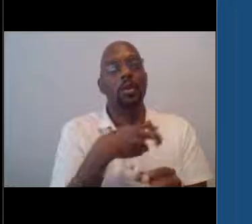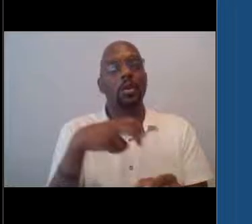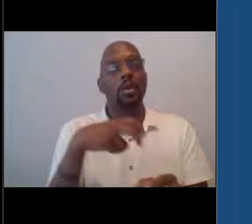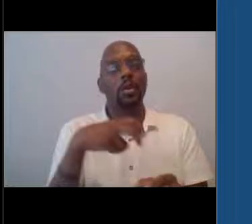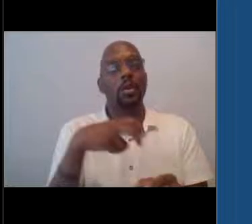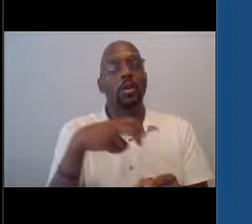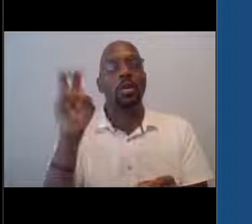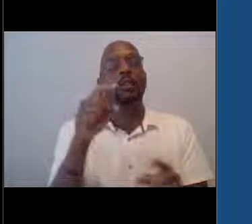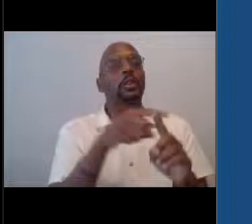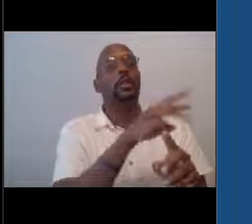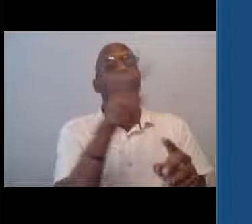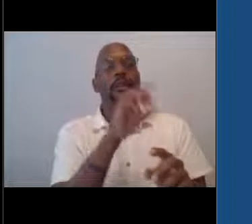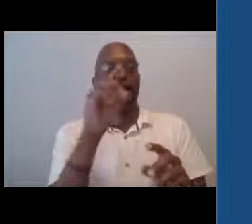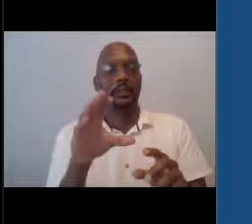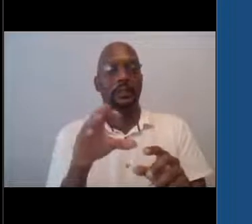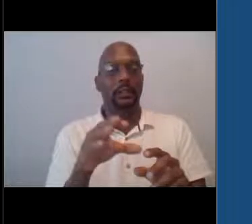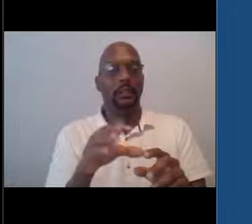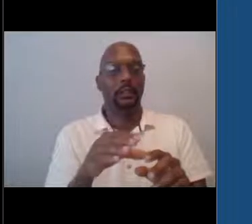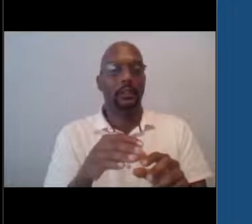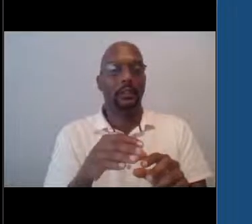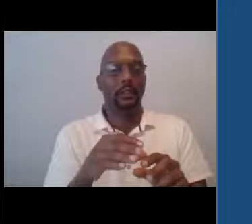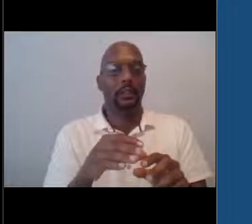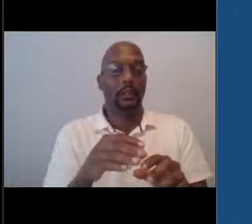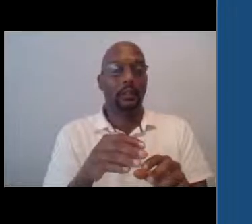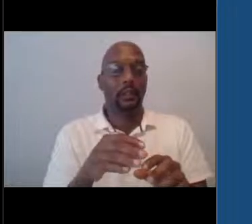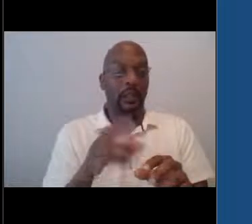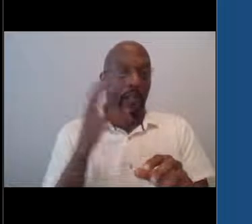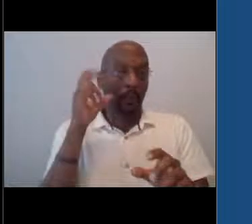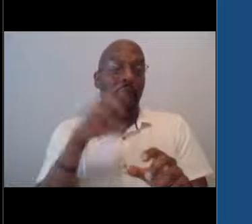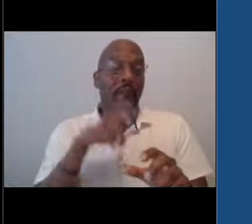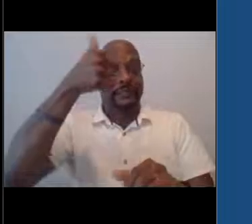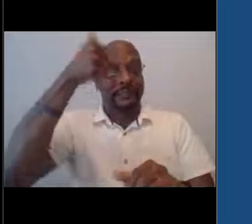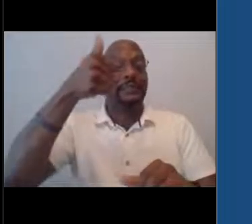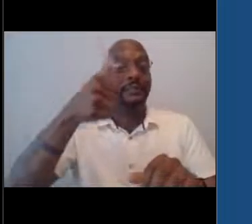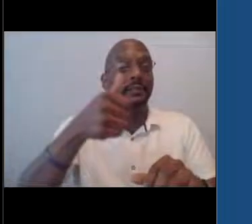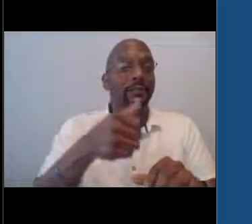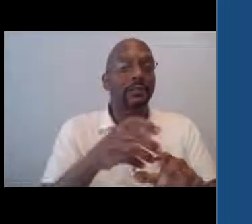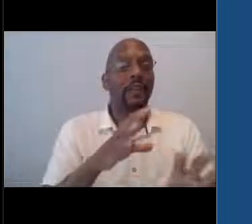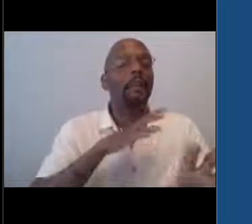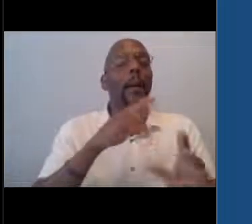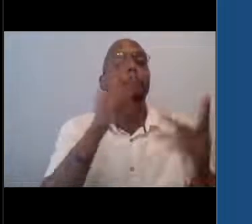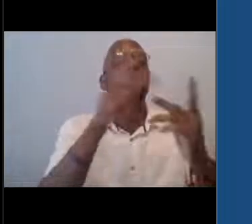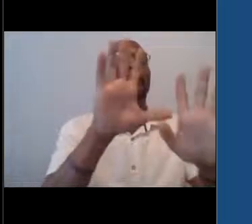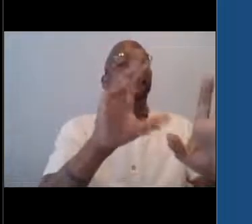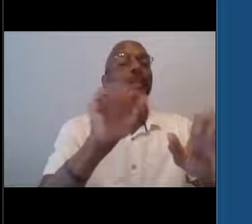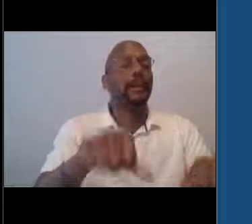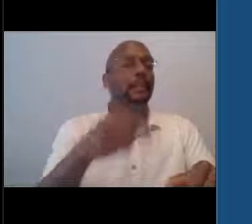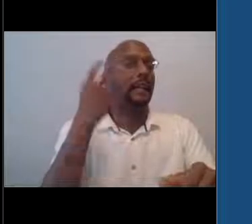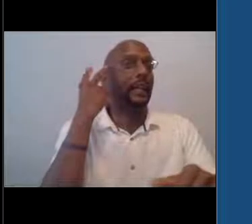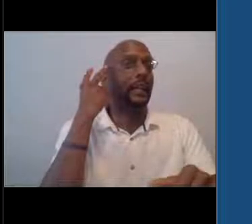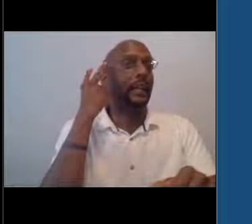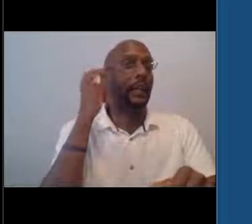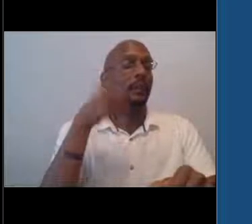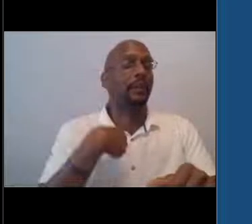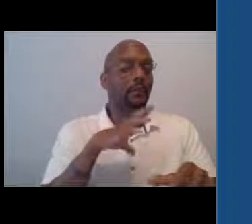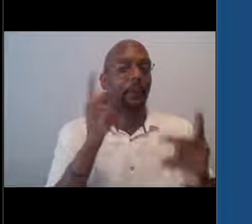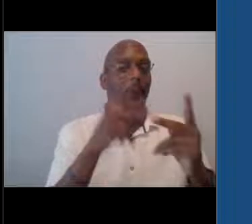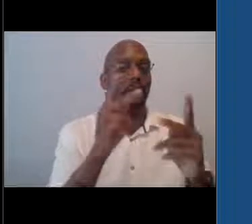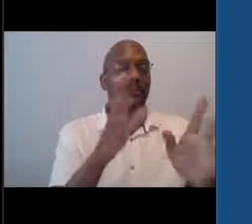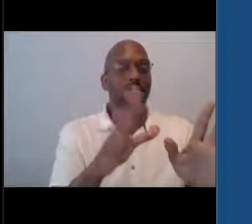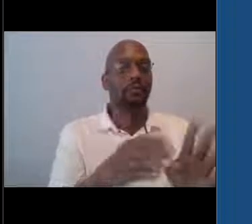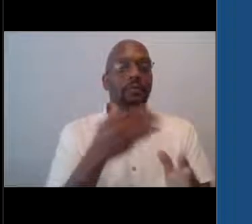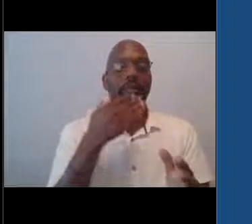Washington DC. Thumbs up if you can hear me. I can see you from a distance there. Can everybody? Okay, perfect. Good. Thanks